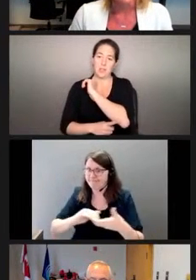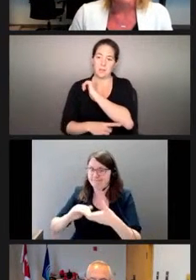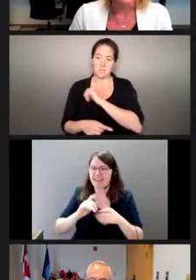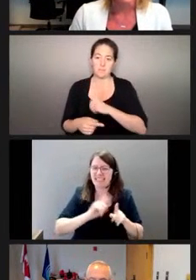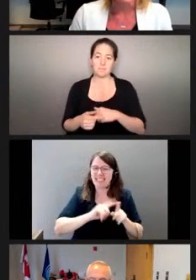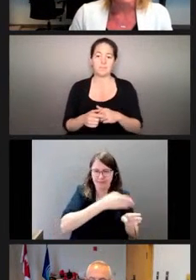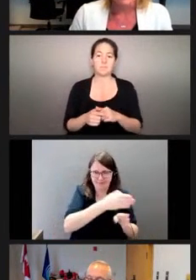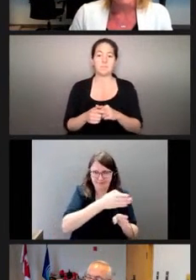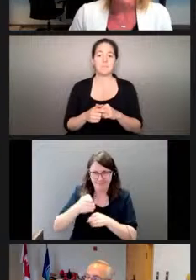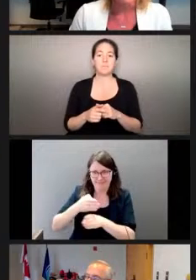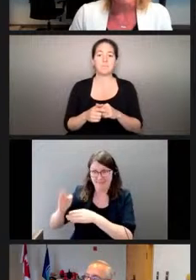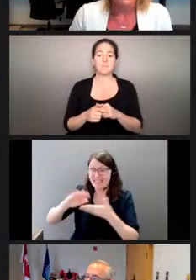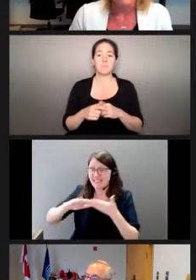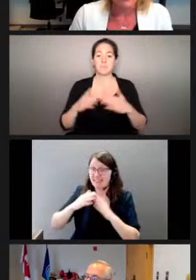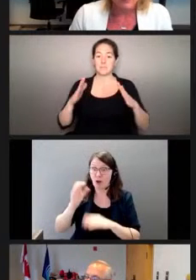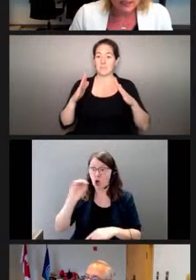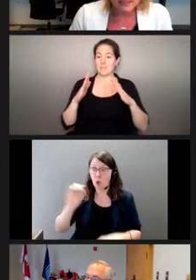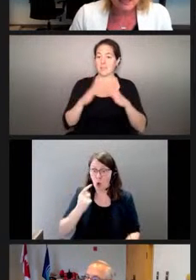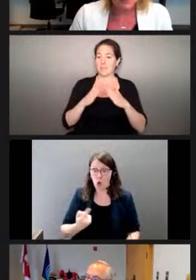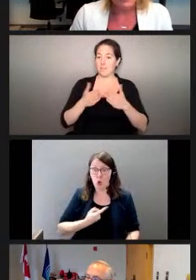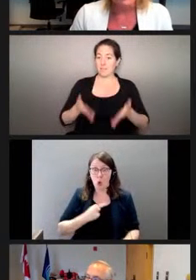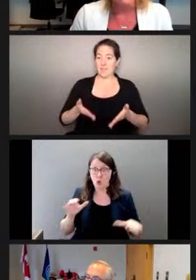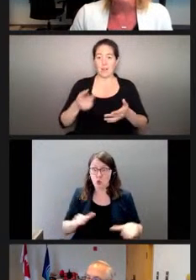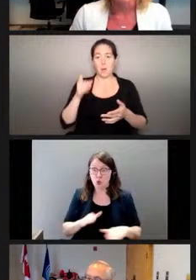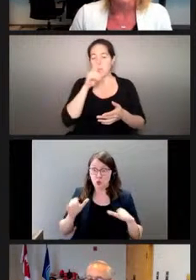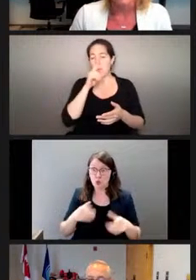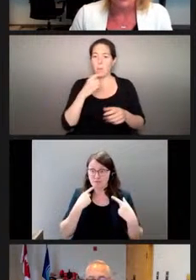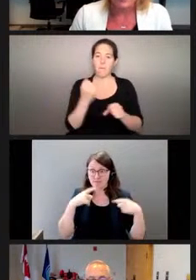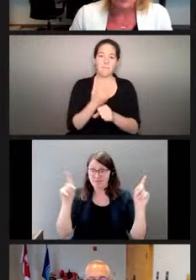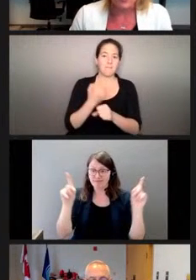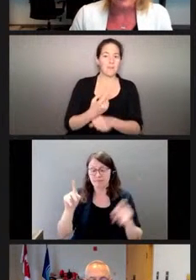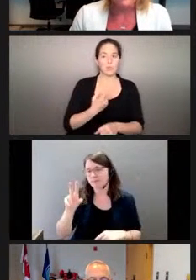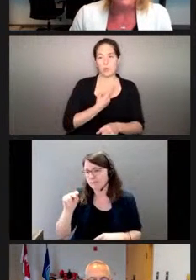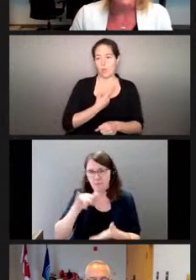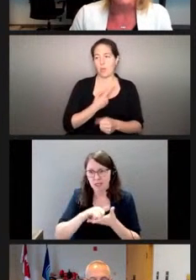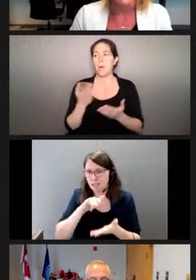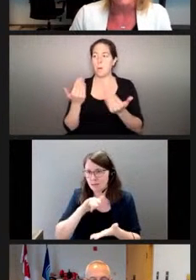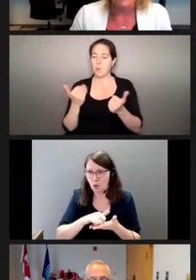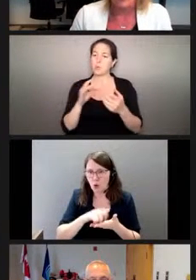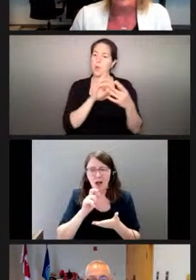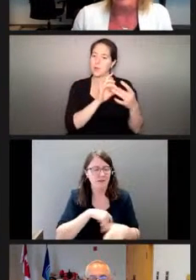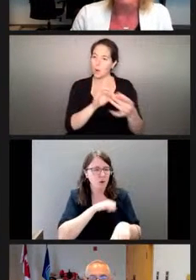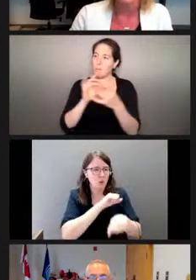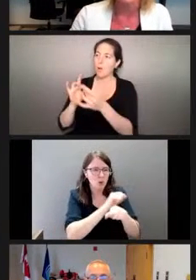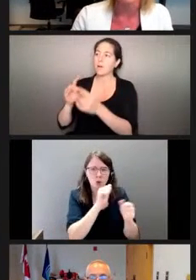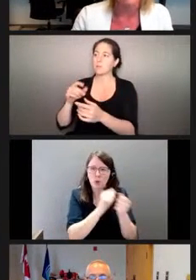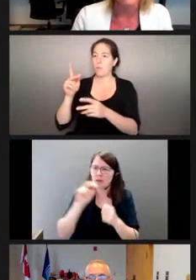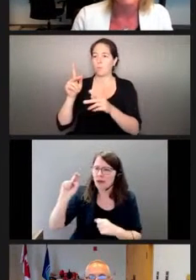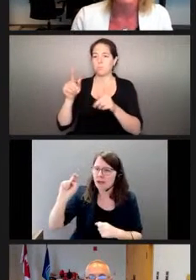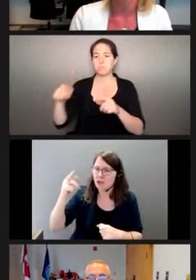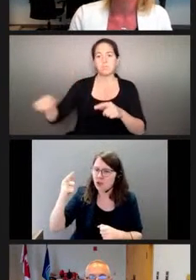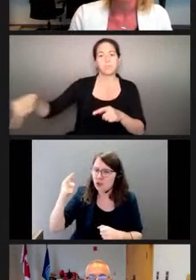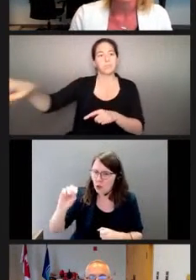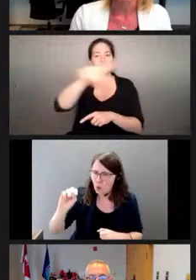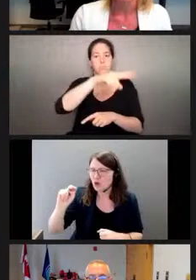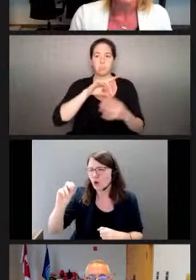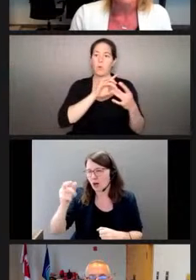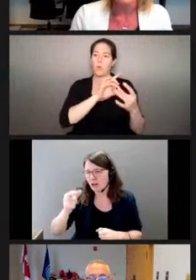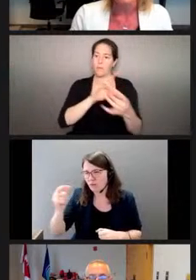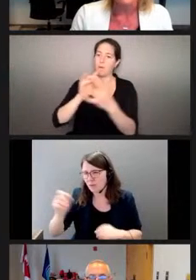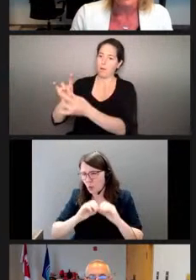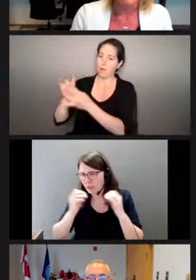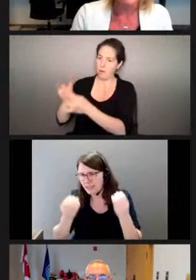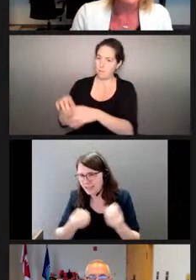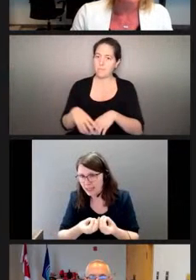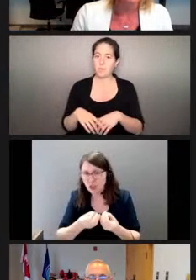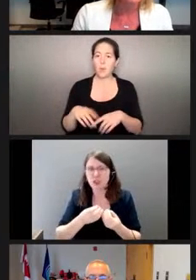have to work very closely with the business community, non-governmental organizations, and of course, levels of government, all